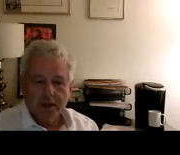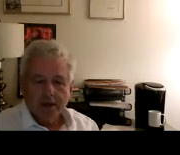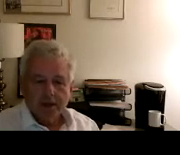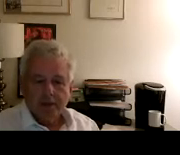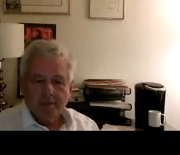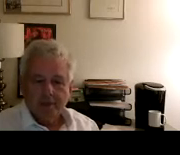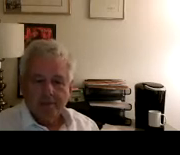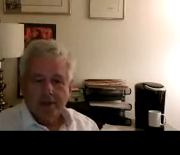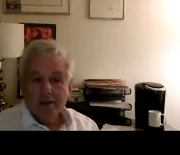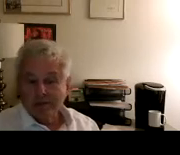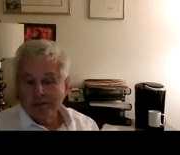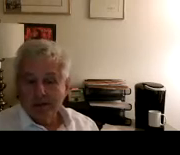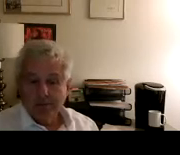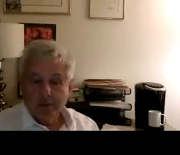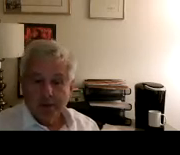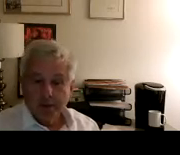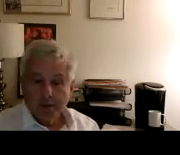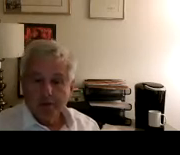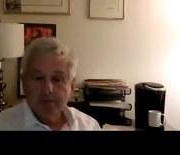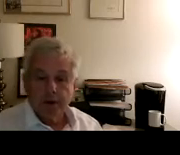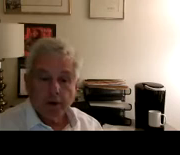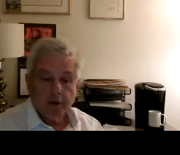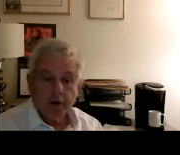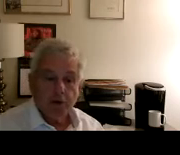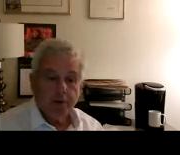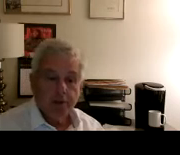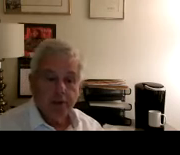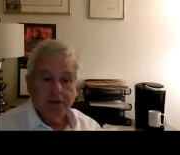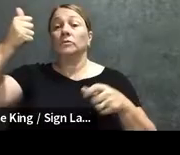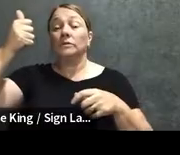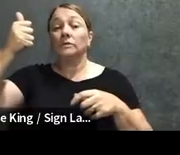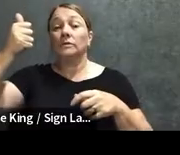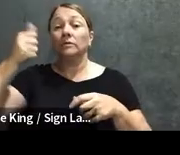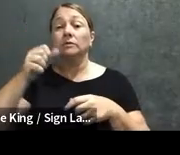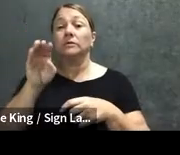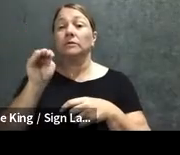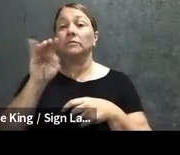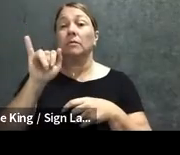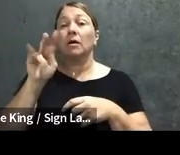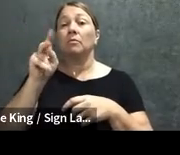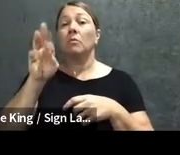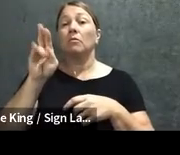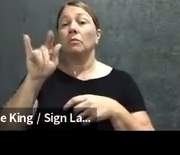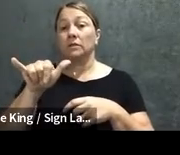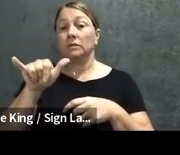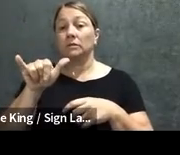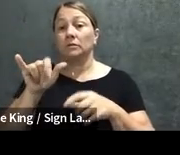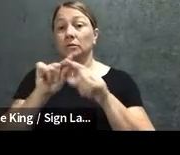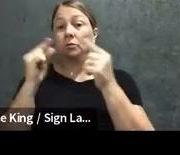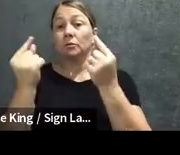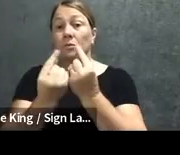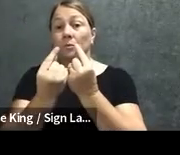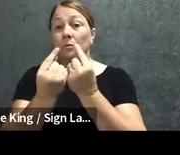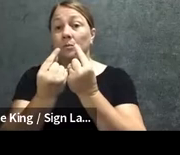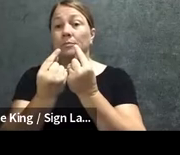disability, making disability the largest minority group in the nation. Due to wars and aging